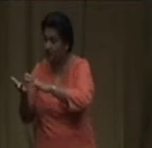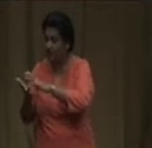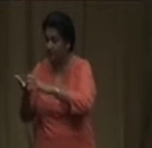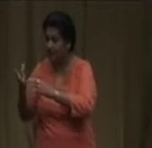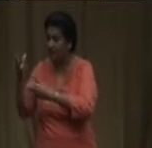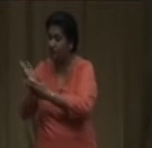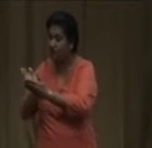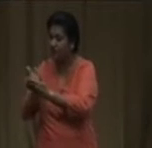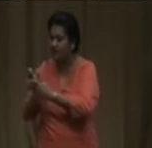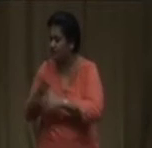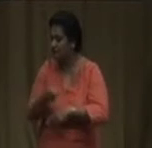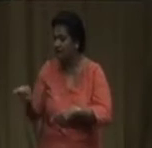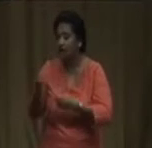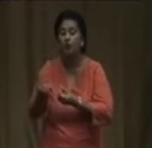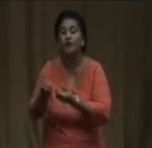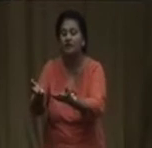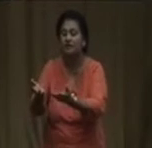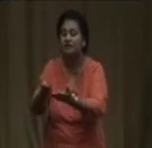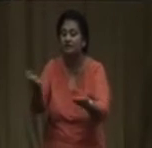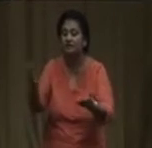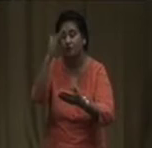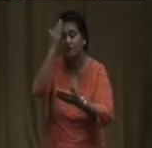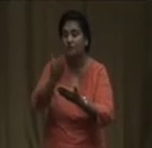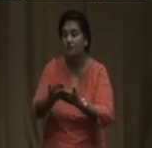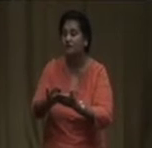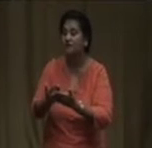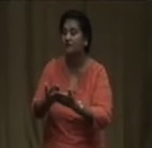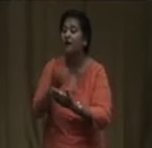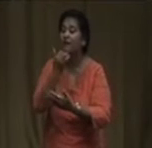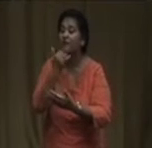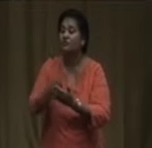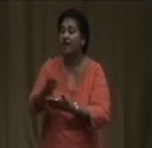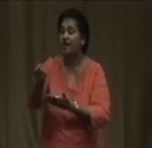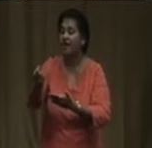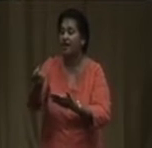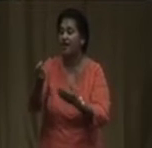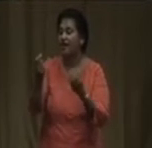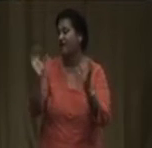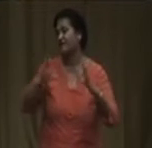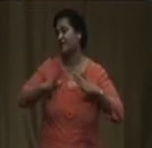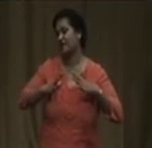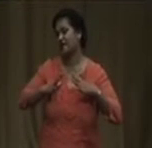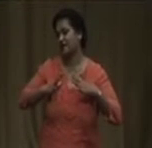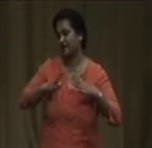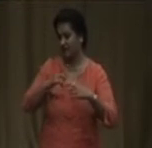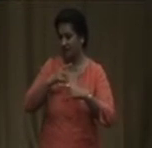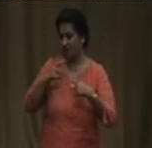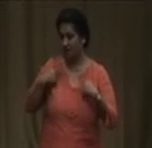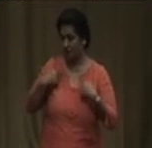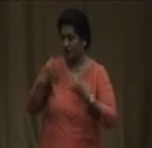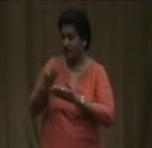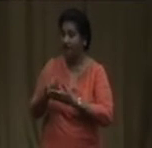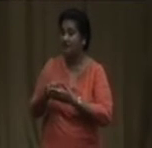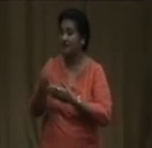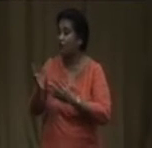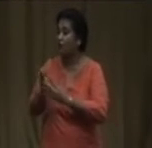cost. How is that funded? We fund that through our membership fees